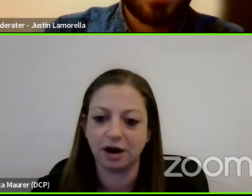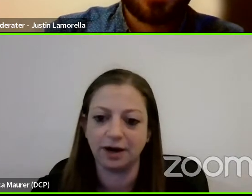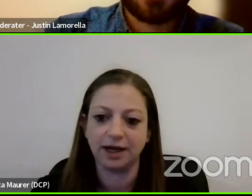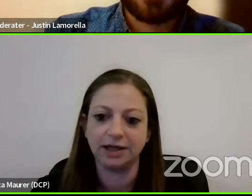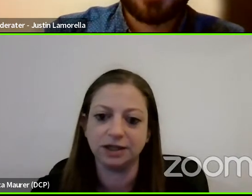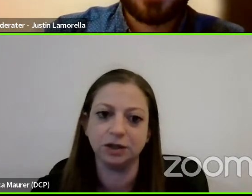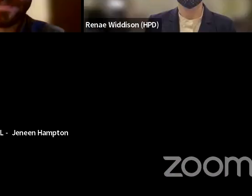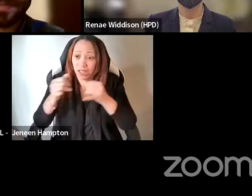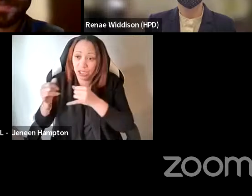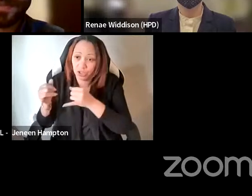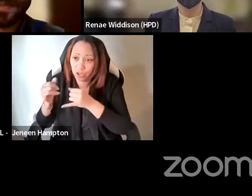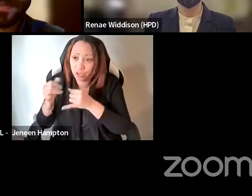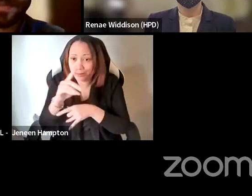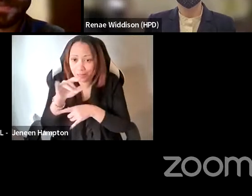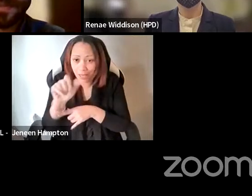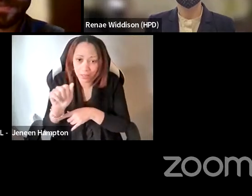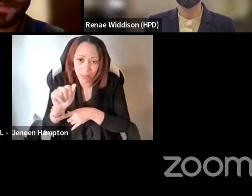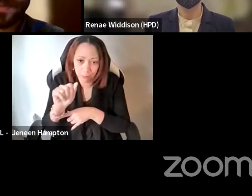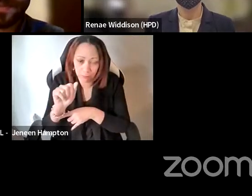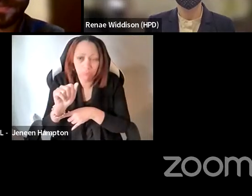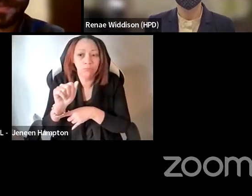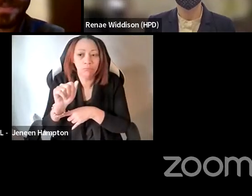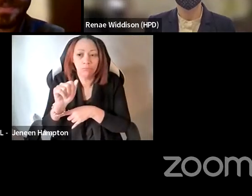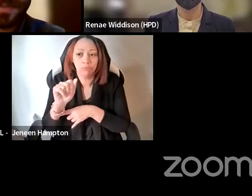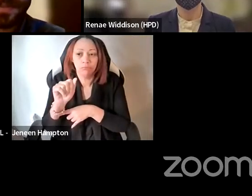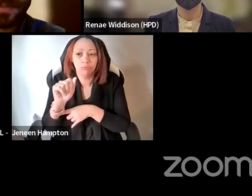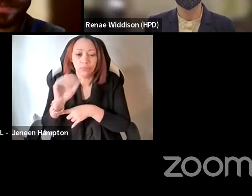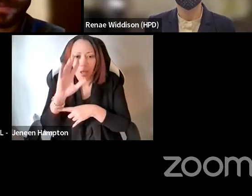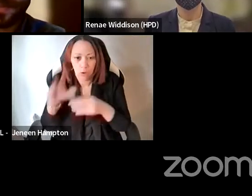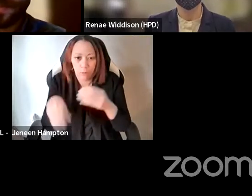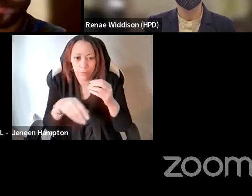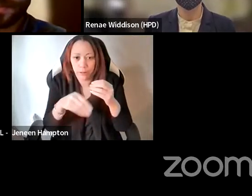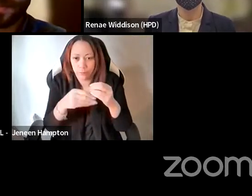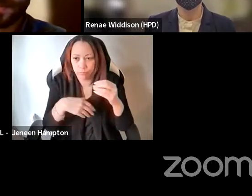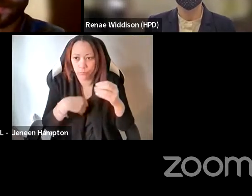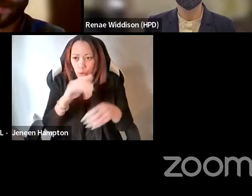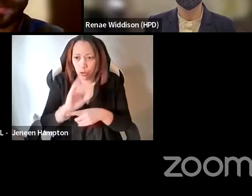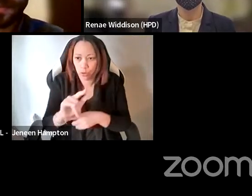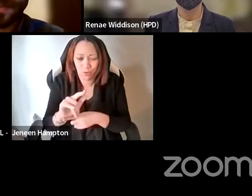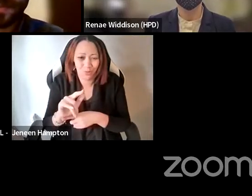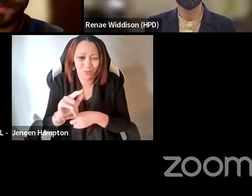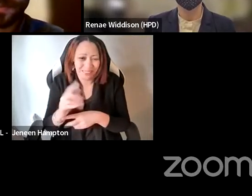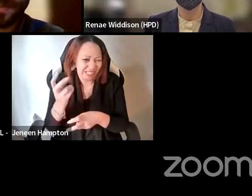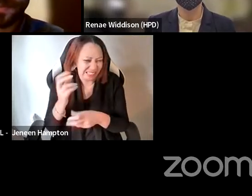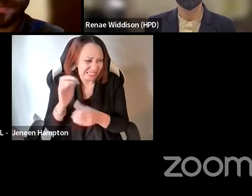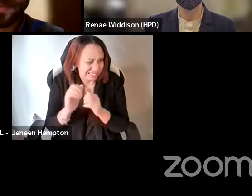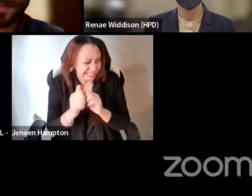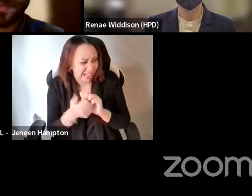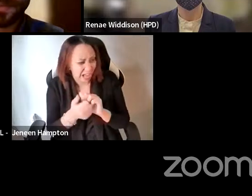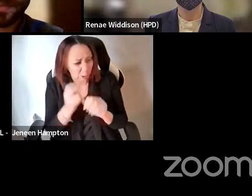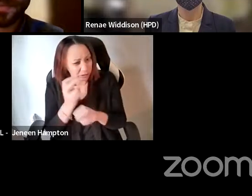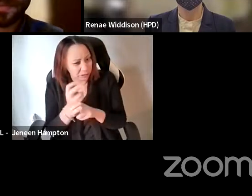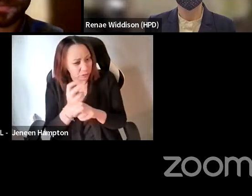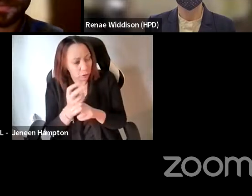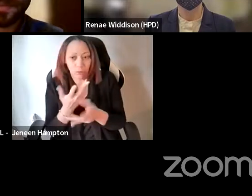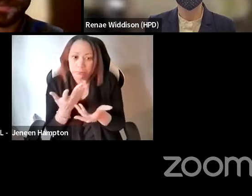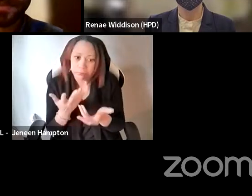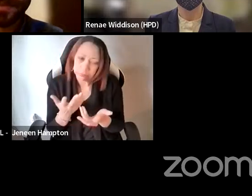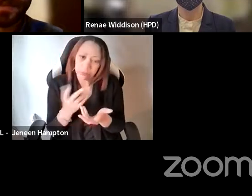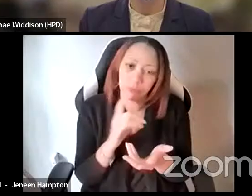sets that are going into the tool. And how hard it'll be, it depends